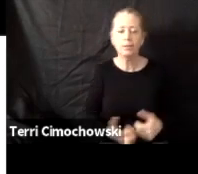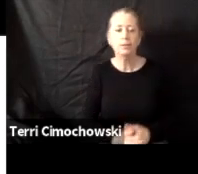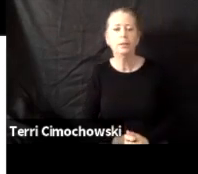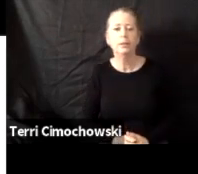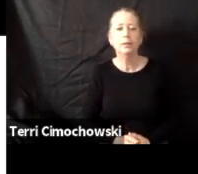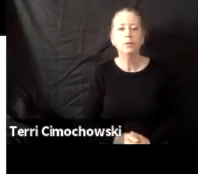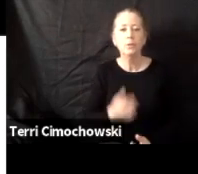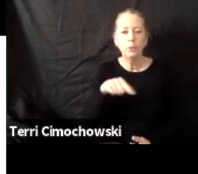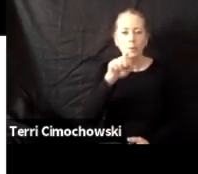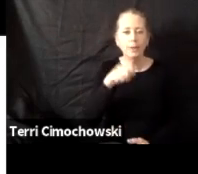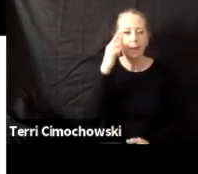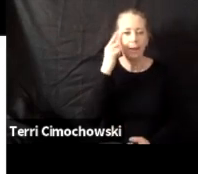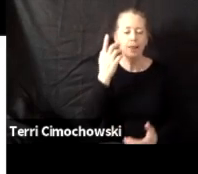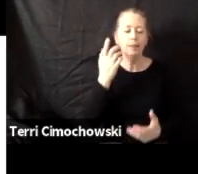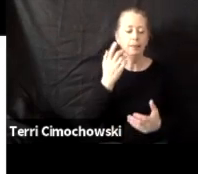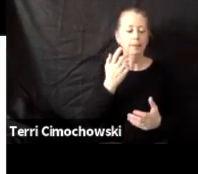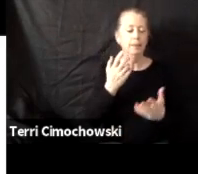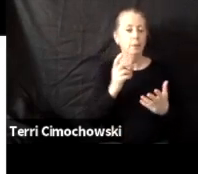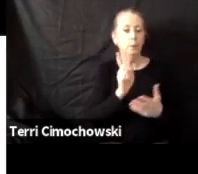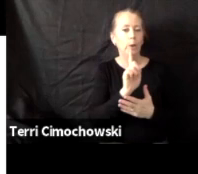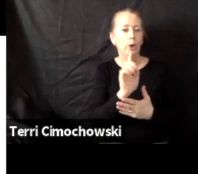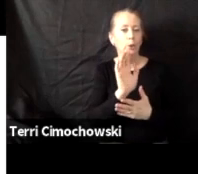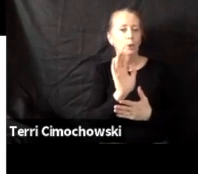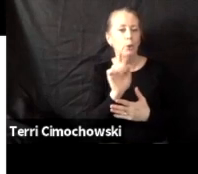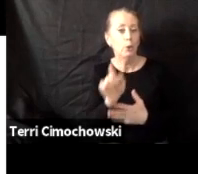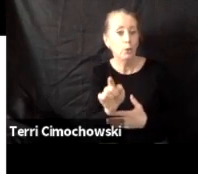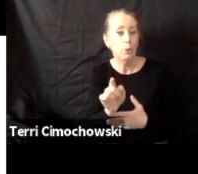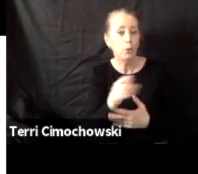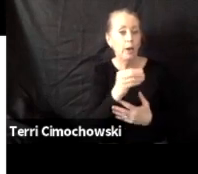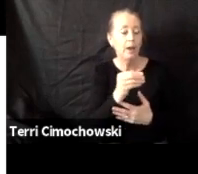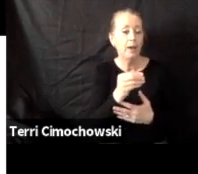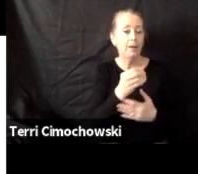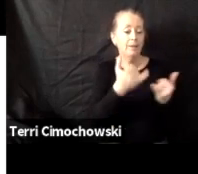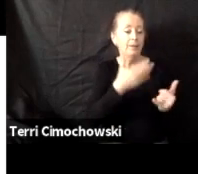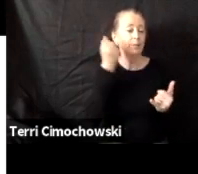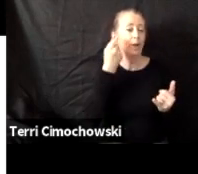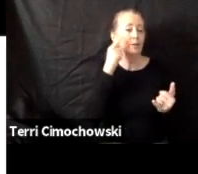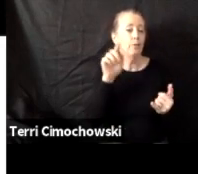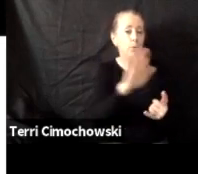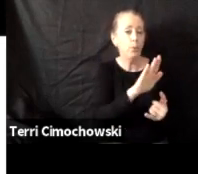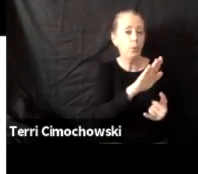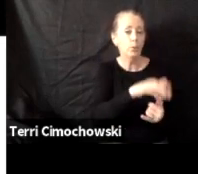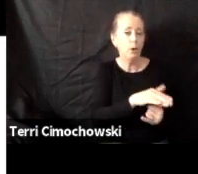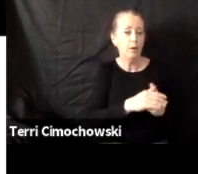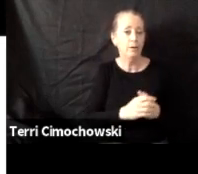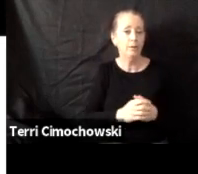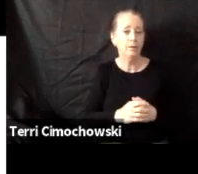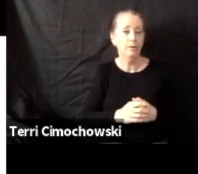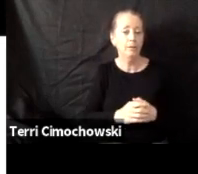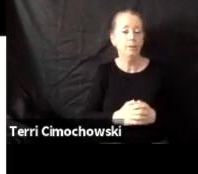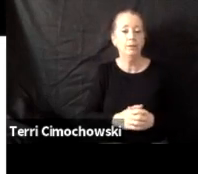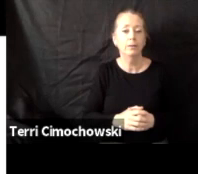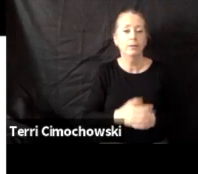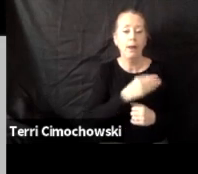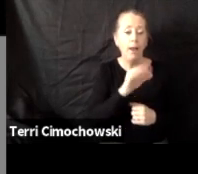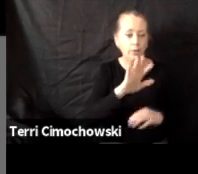and how, where are you at, and would this be the best place for you and your family?